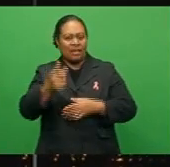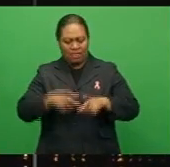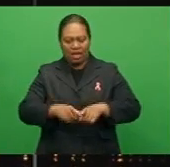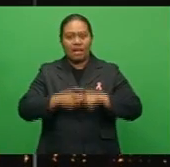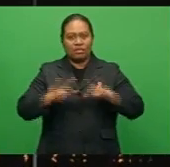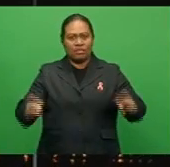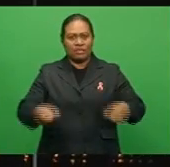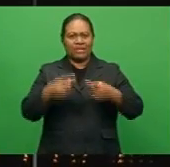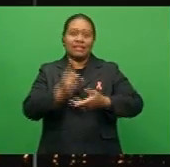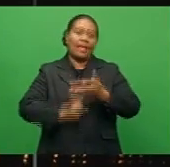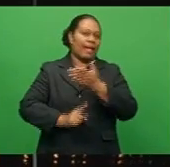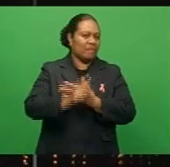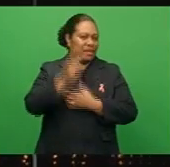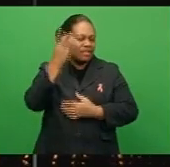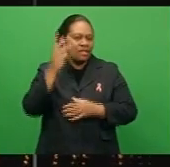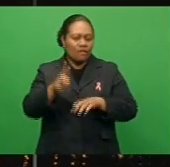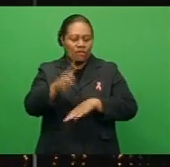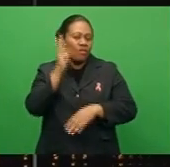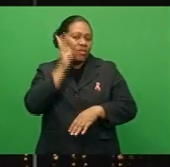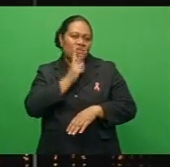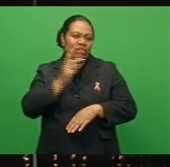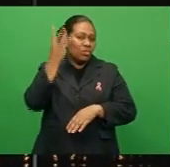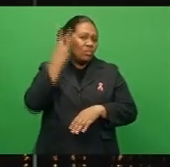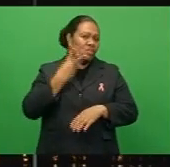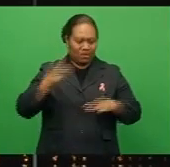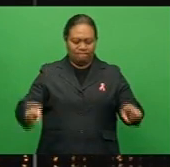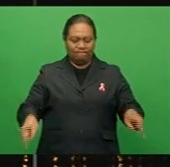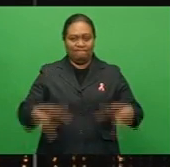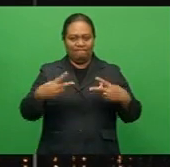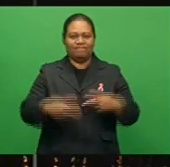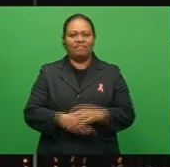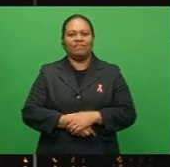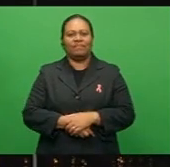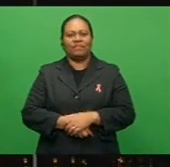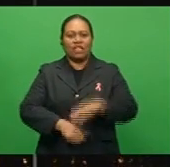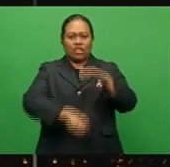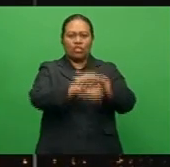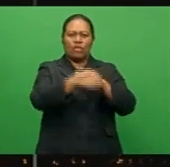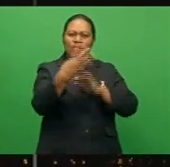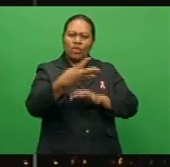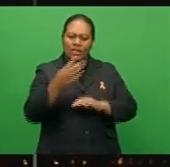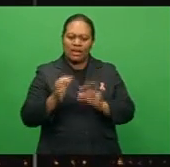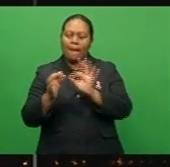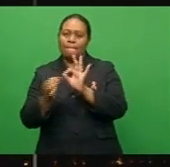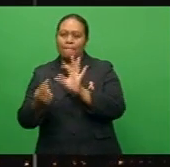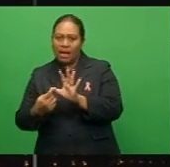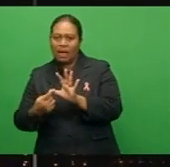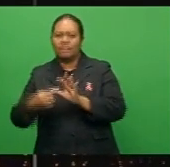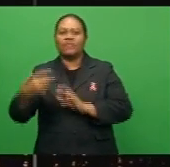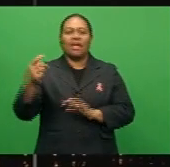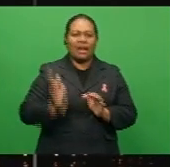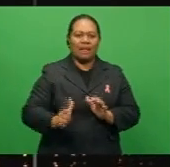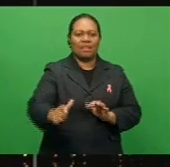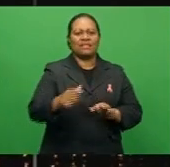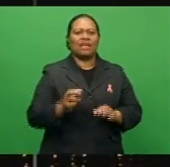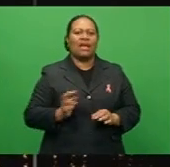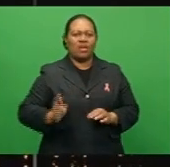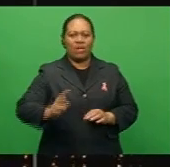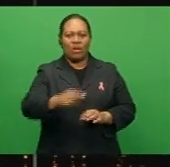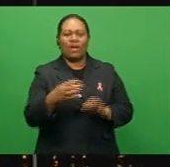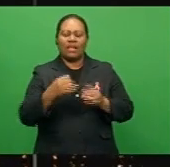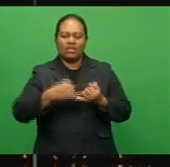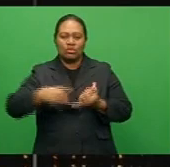today, and we will come prepared for next week, and I know that they will want to topple us, and I think that's the